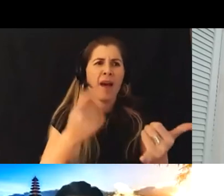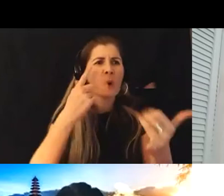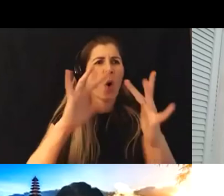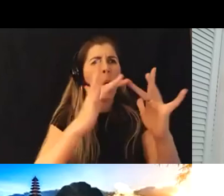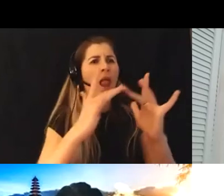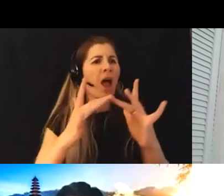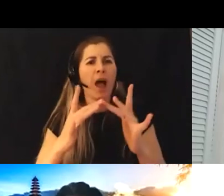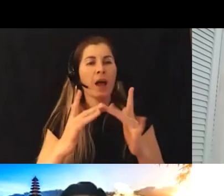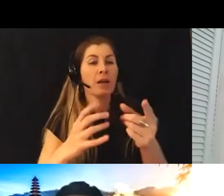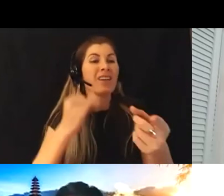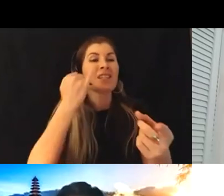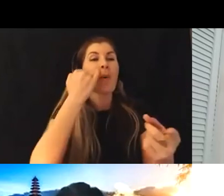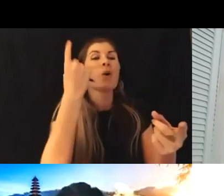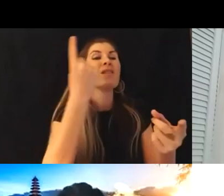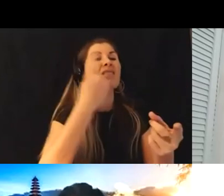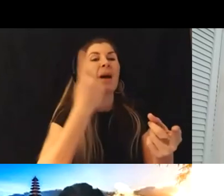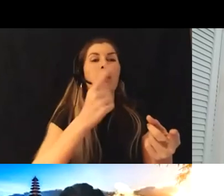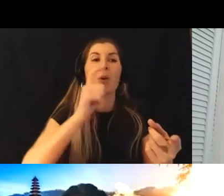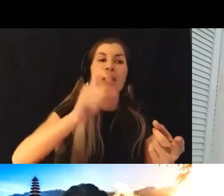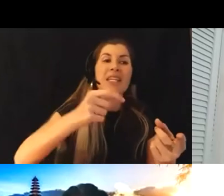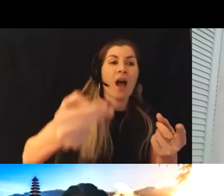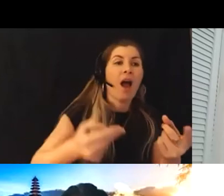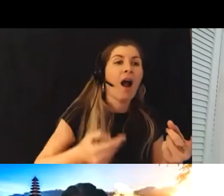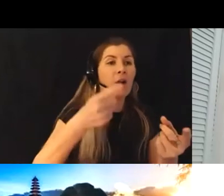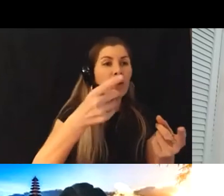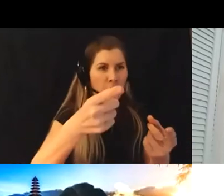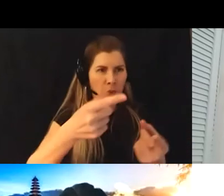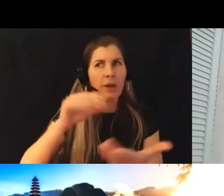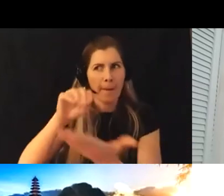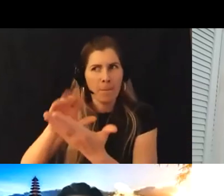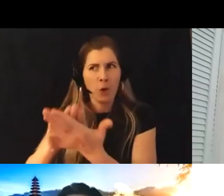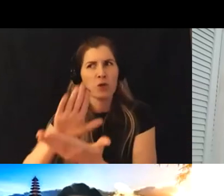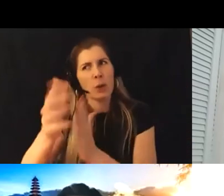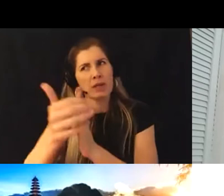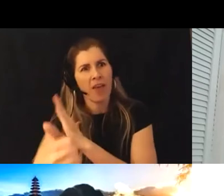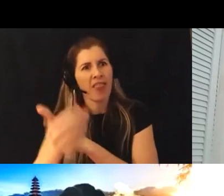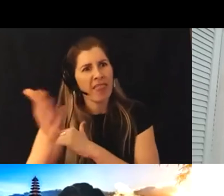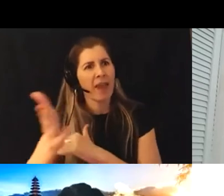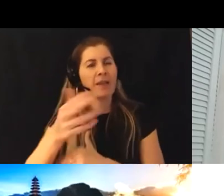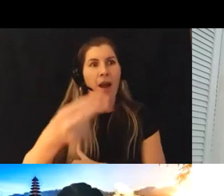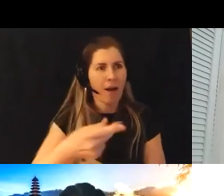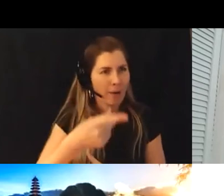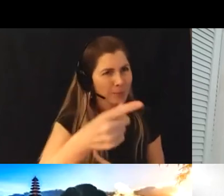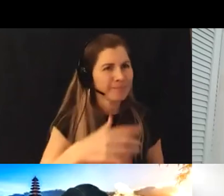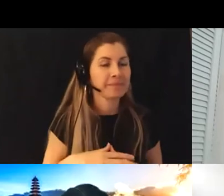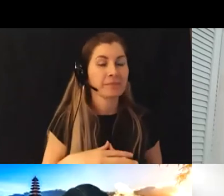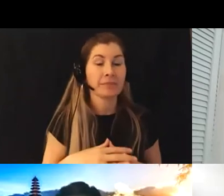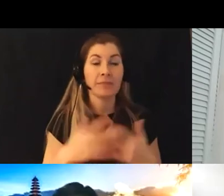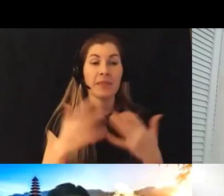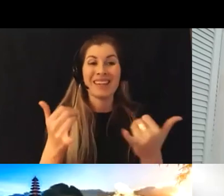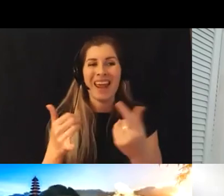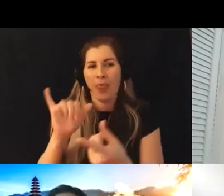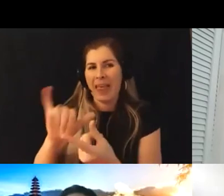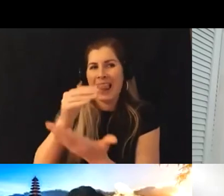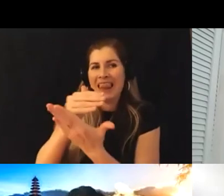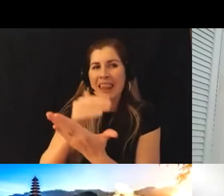an arts desert can hire you no matter where you are if you have that skill and expertise. We are in the process right now of updating that, if I can get